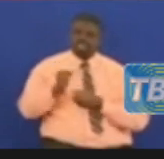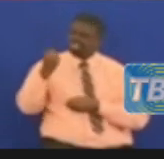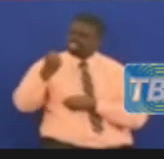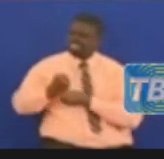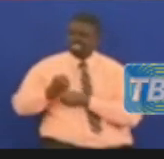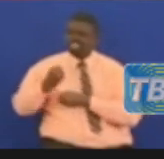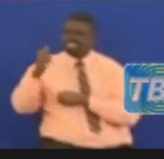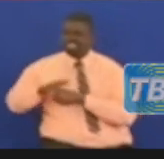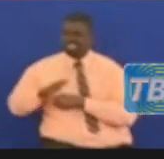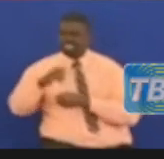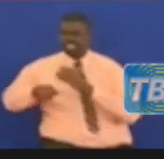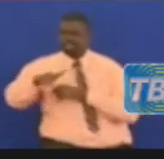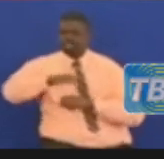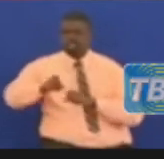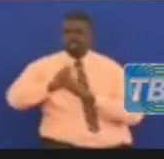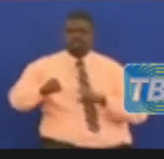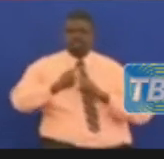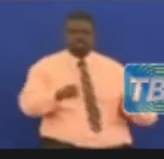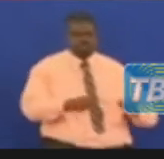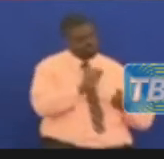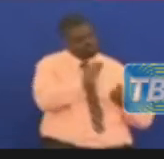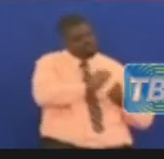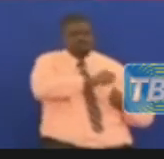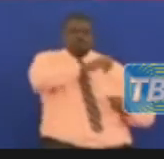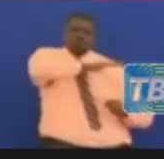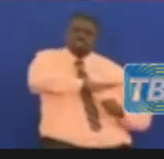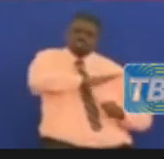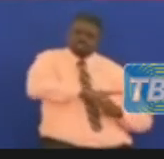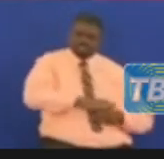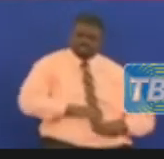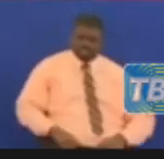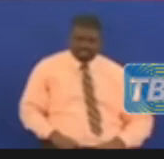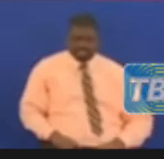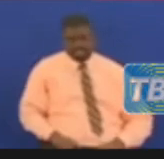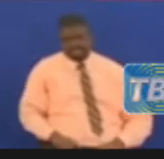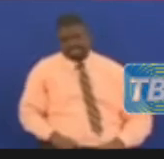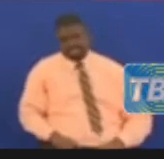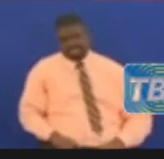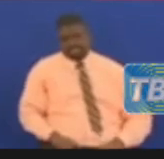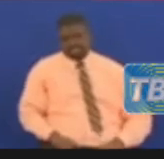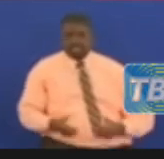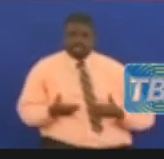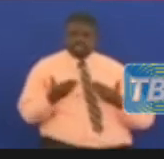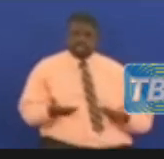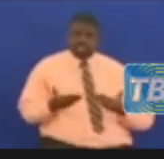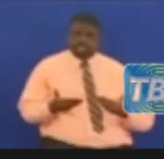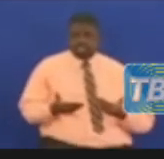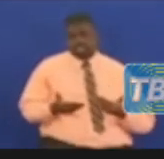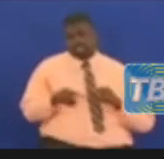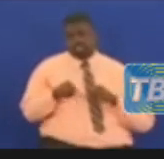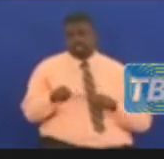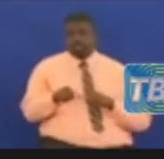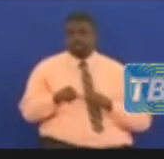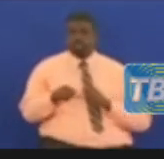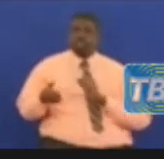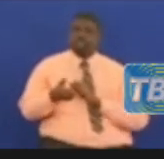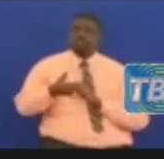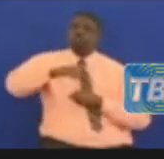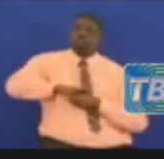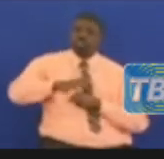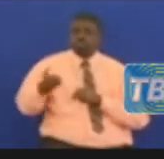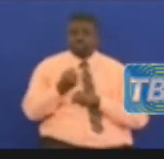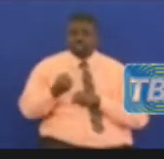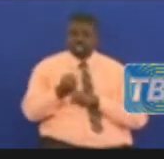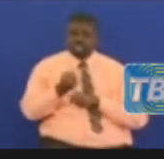We have done a lot of oversight. There are a lot of things. Even I have passed some motions. So there are a lot which I have